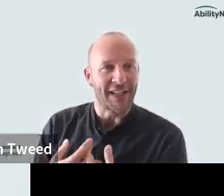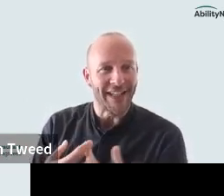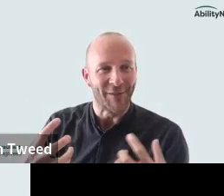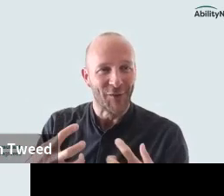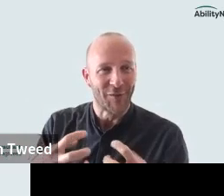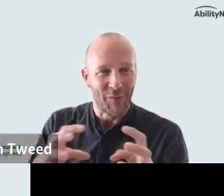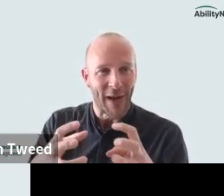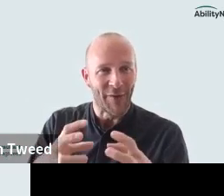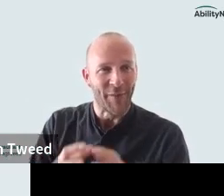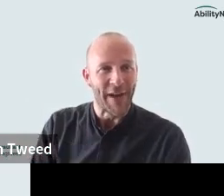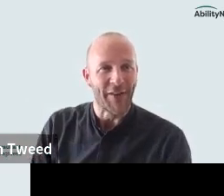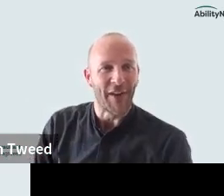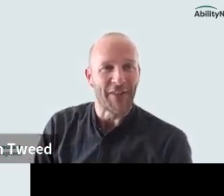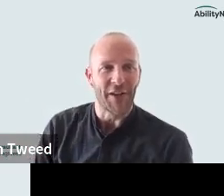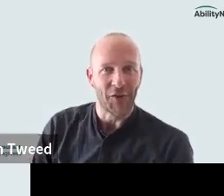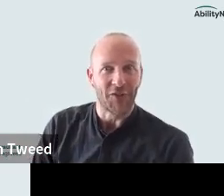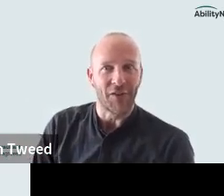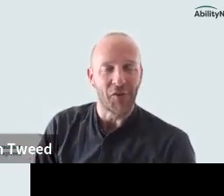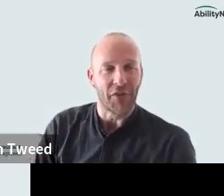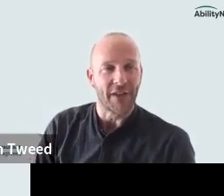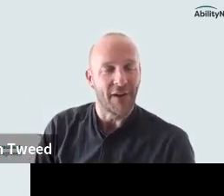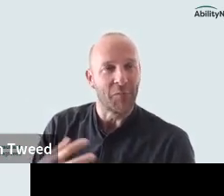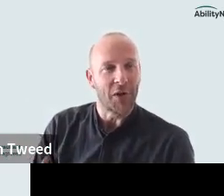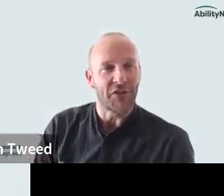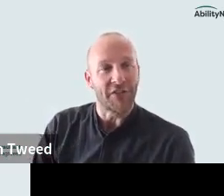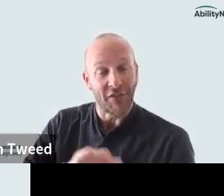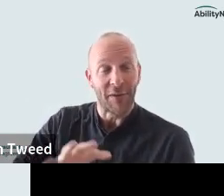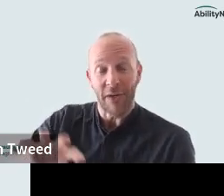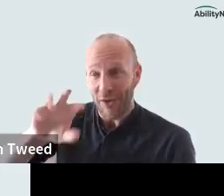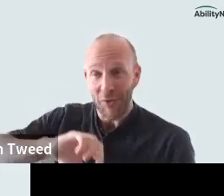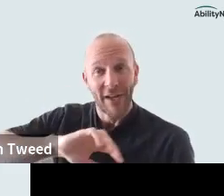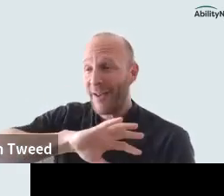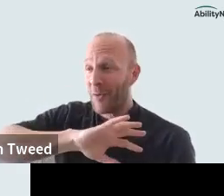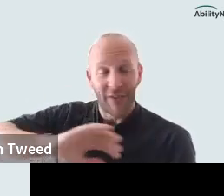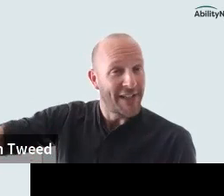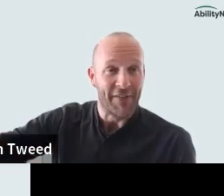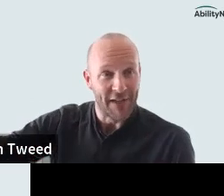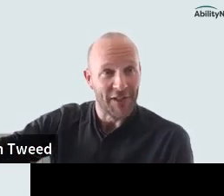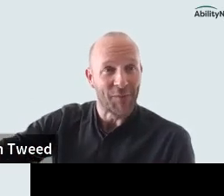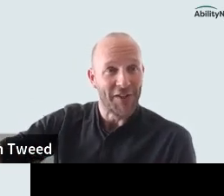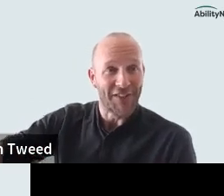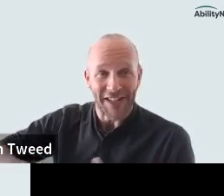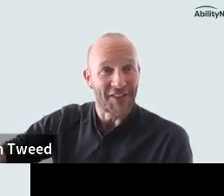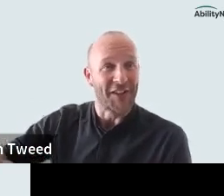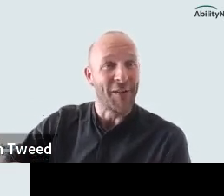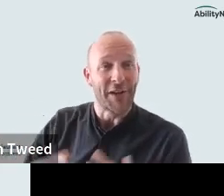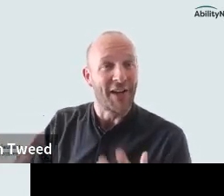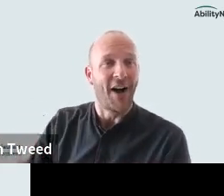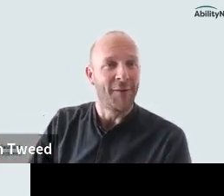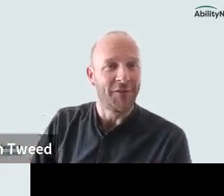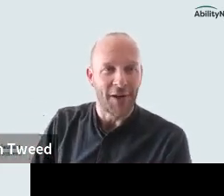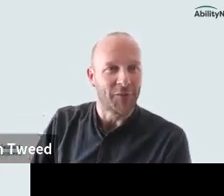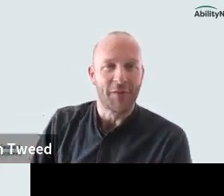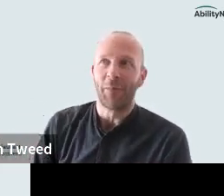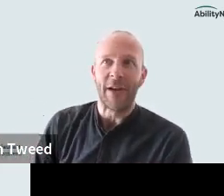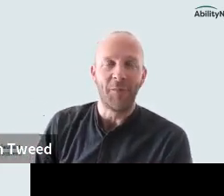of tightly wound about the fact that I could say the wrong thing, that I was apologizing to somebody who didn't have lived experience, had nothing like that. But